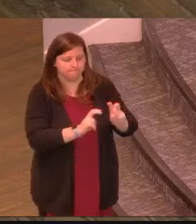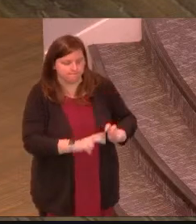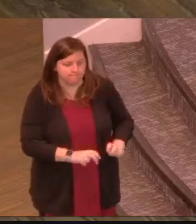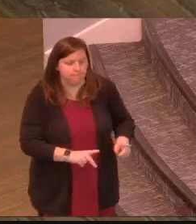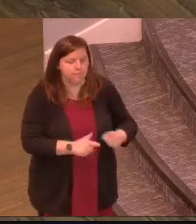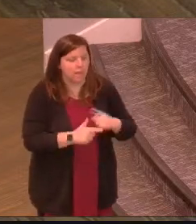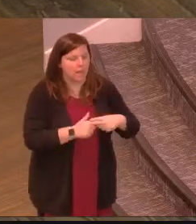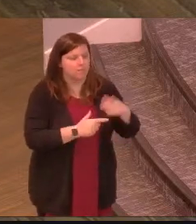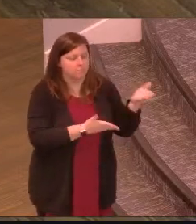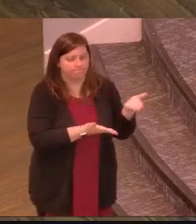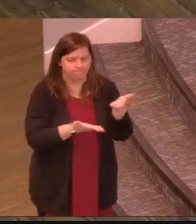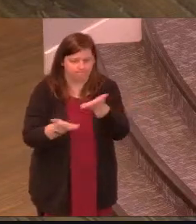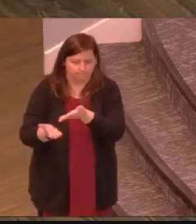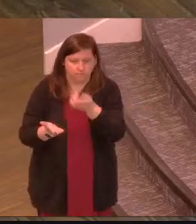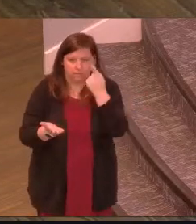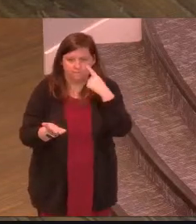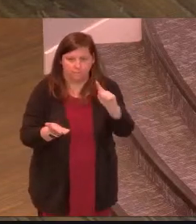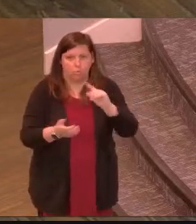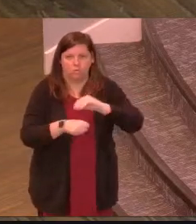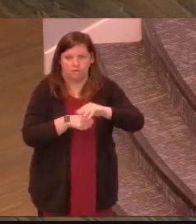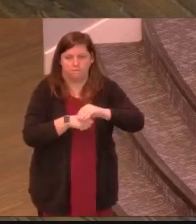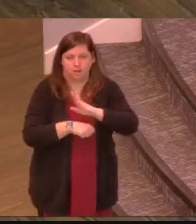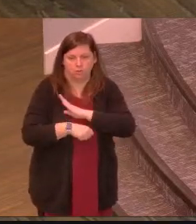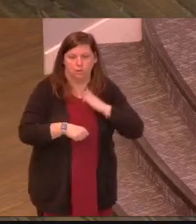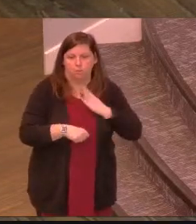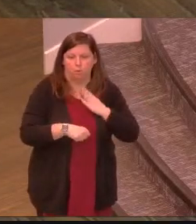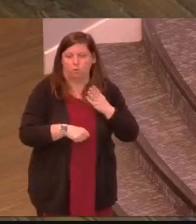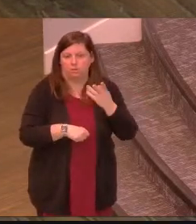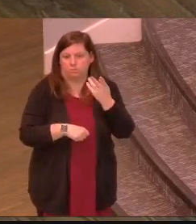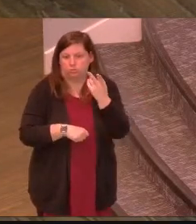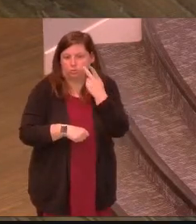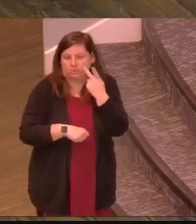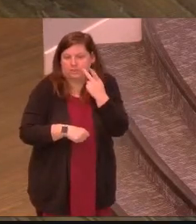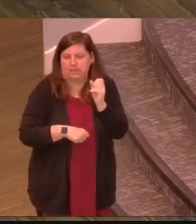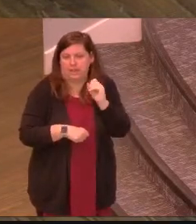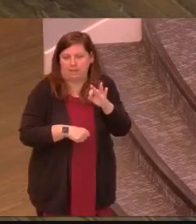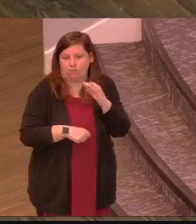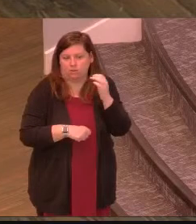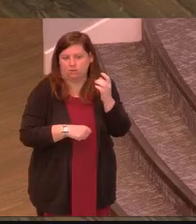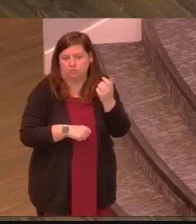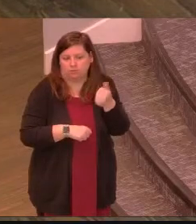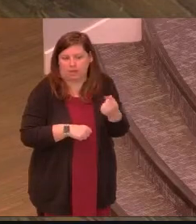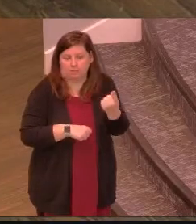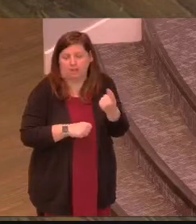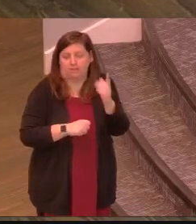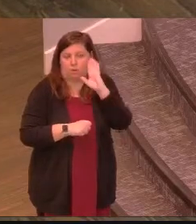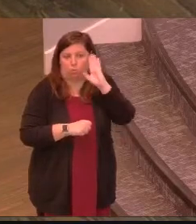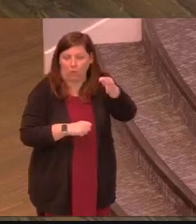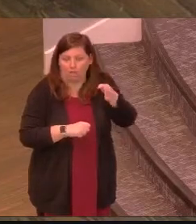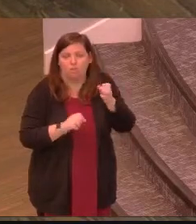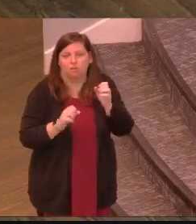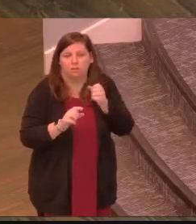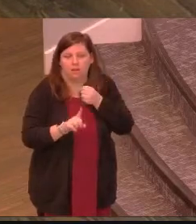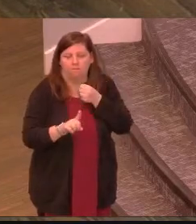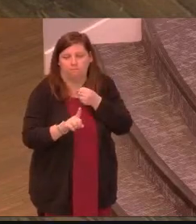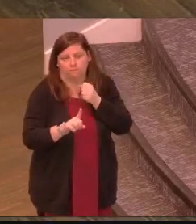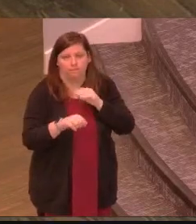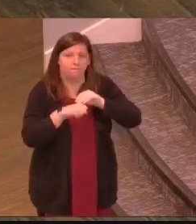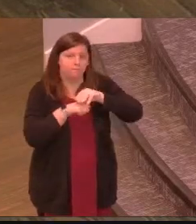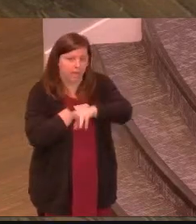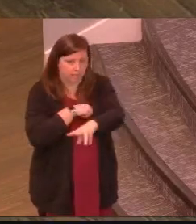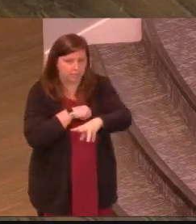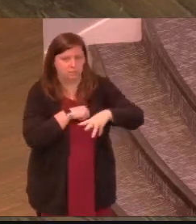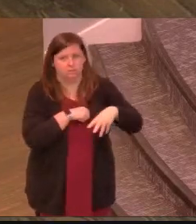there that could impact these initiatives? The school year calendar for next year is set, so this isn't going to be about changing that school year